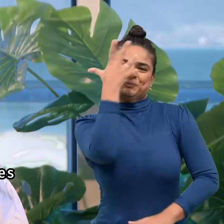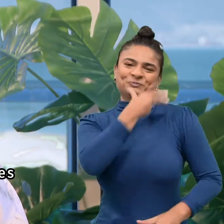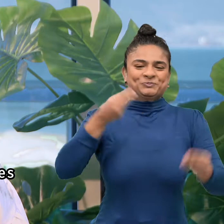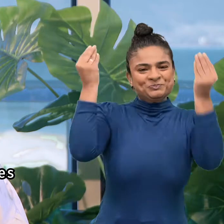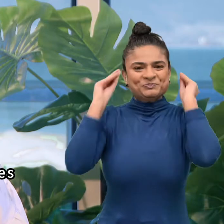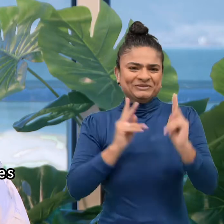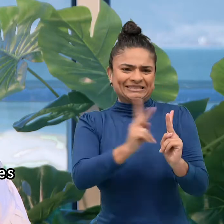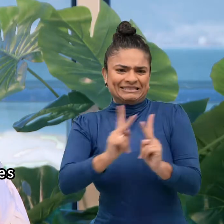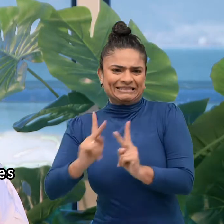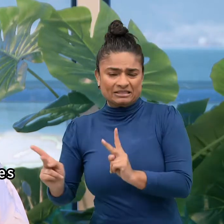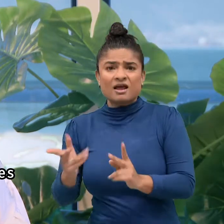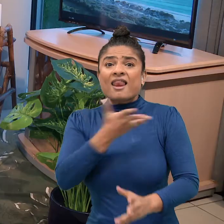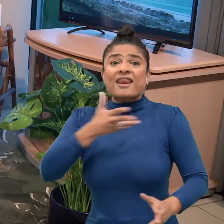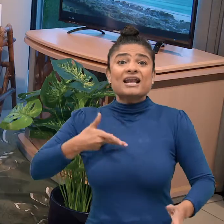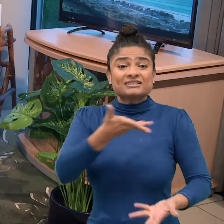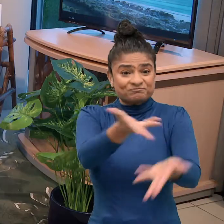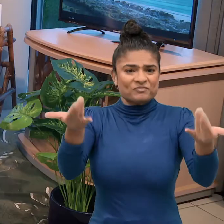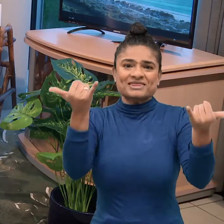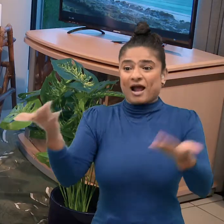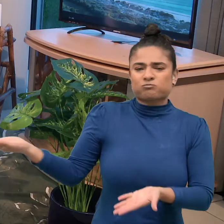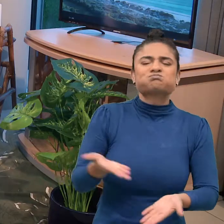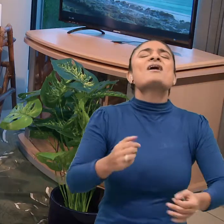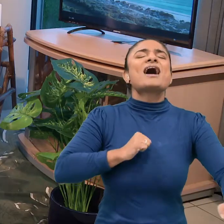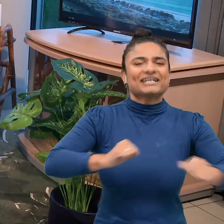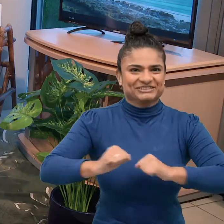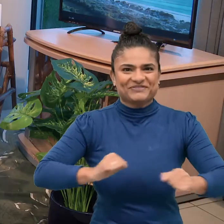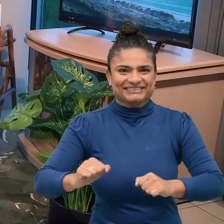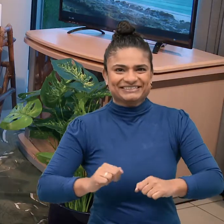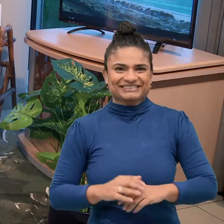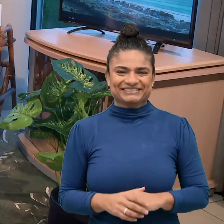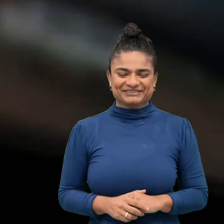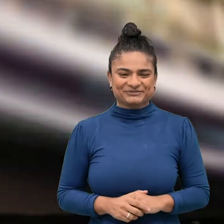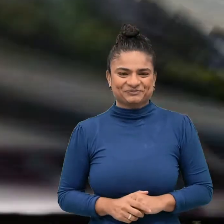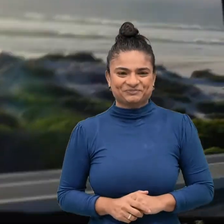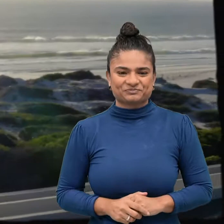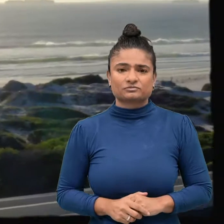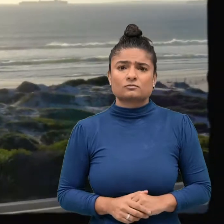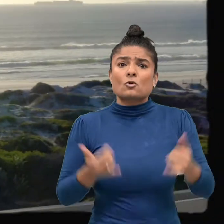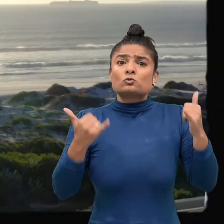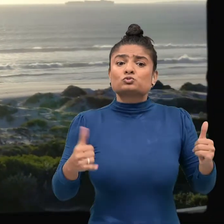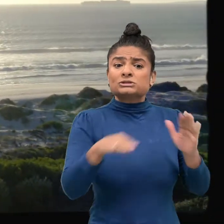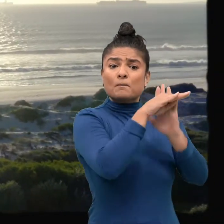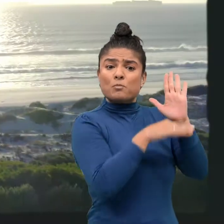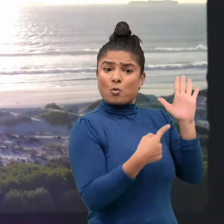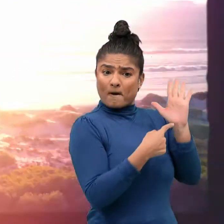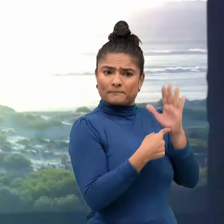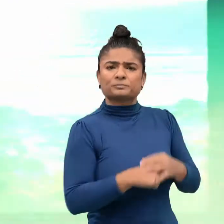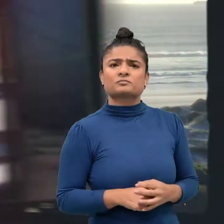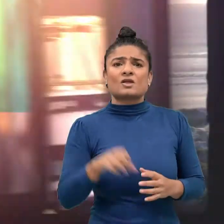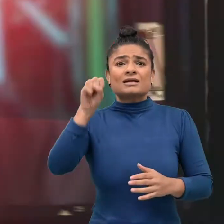companies changing perceptions of beauty. Ladies and gentlemen, let's get activated. In today's